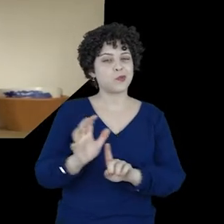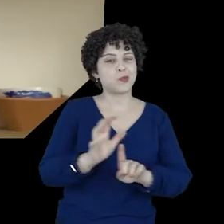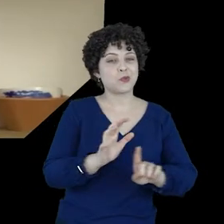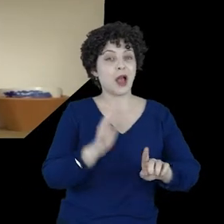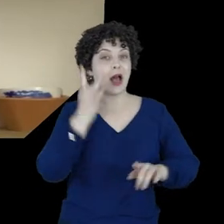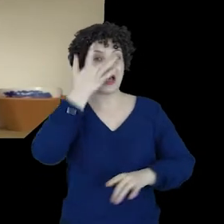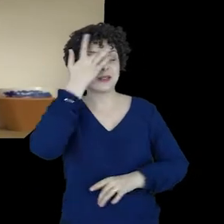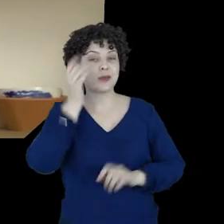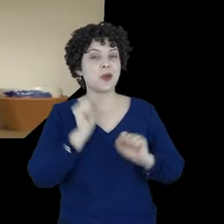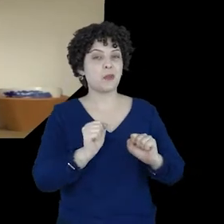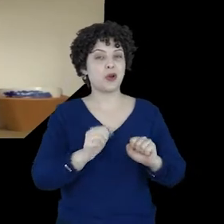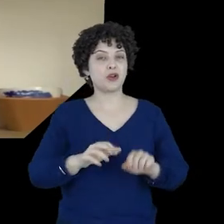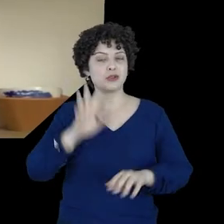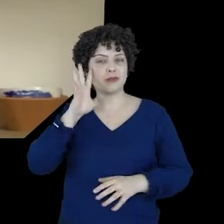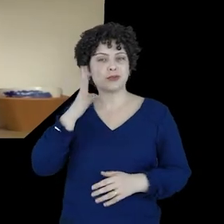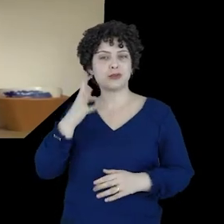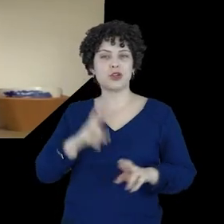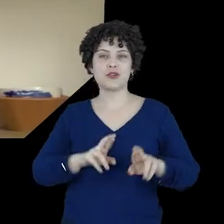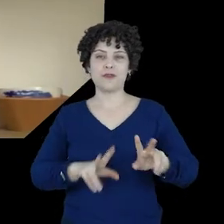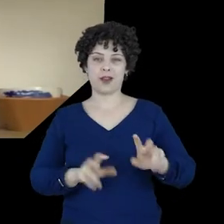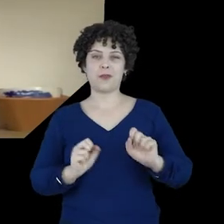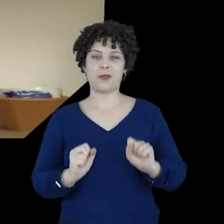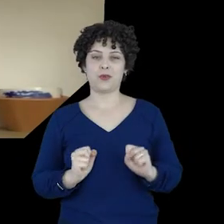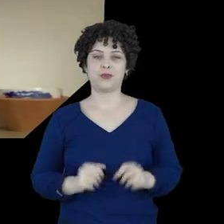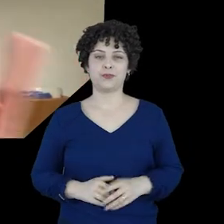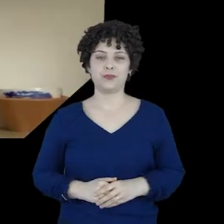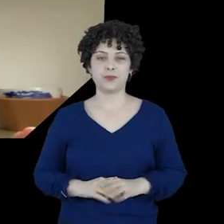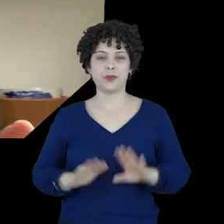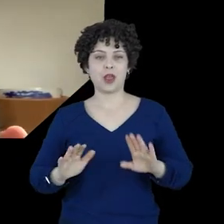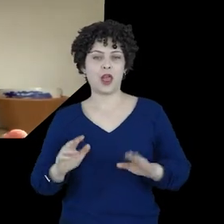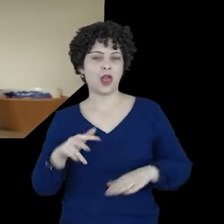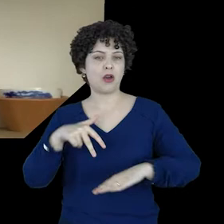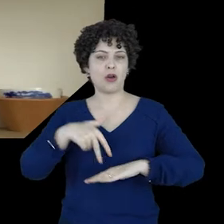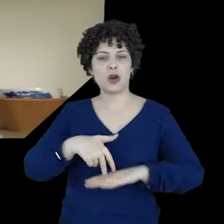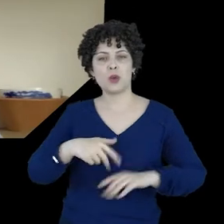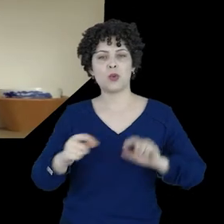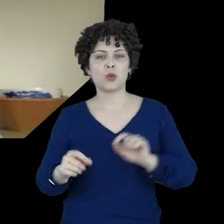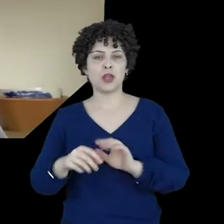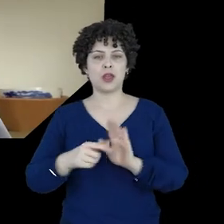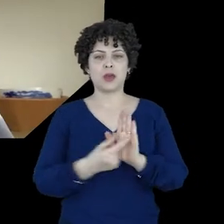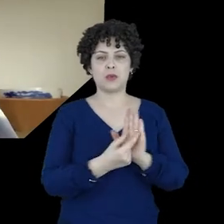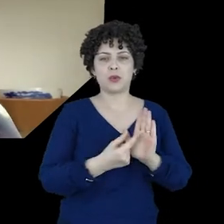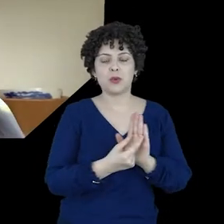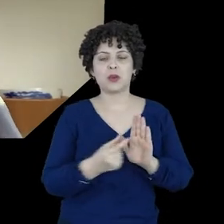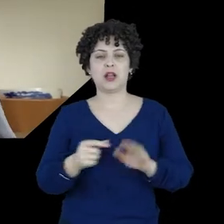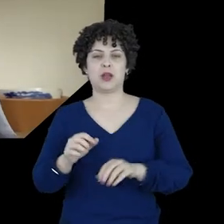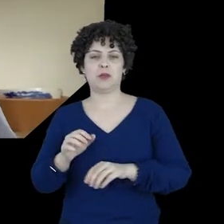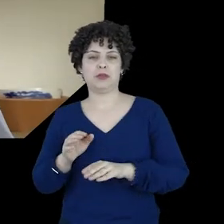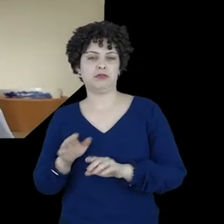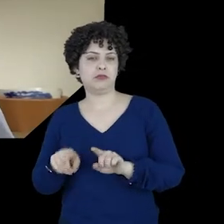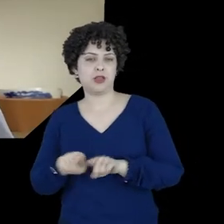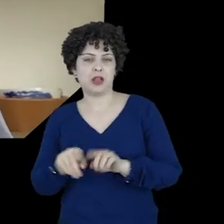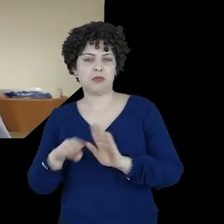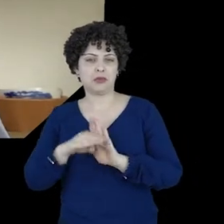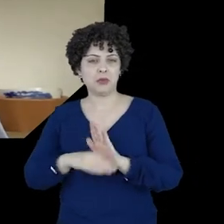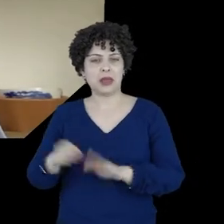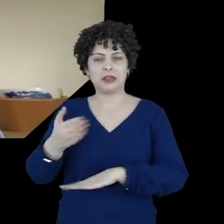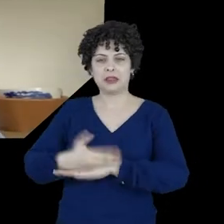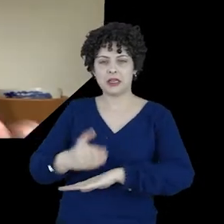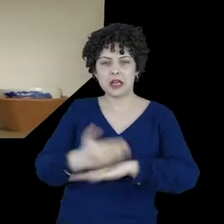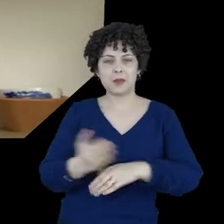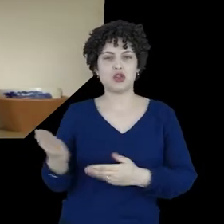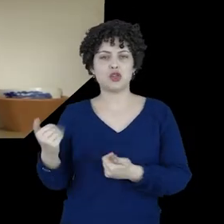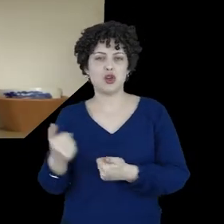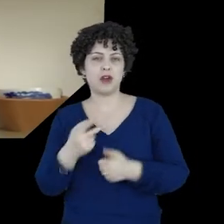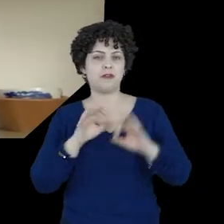And people can make different decisions. So I'm not here to talk about literacy programs, nor how we could skill up children and young